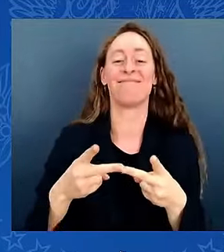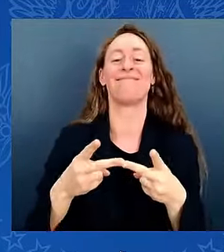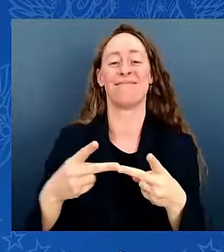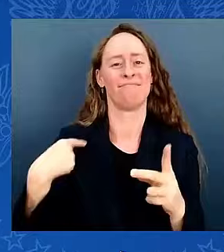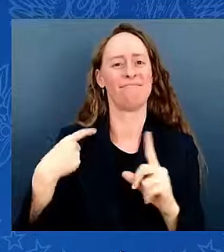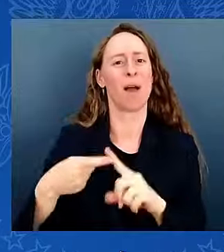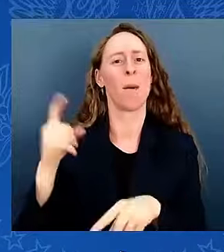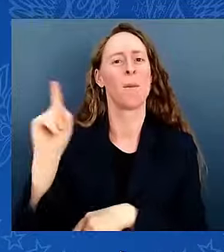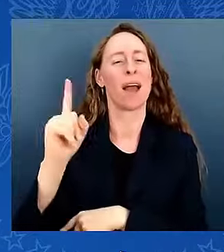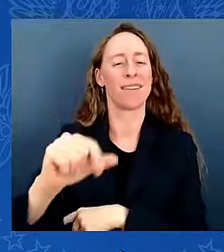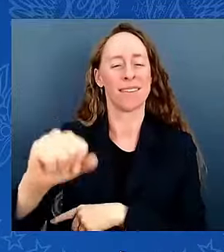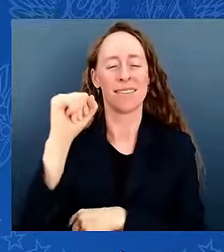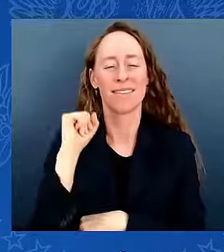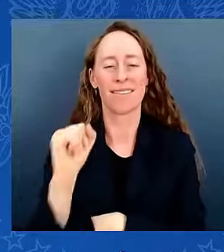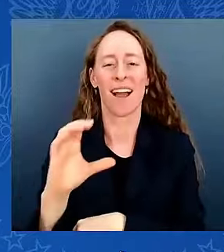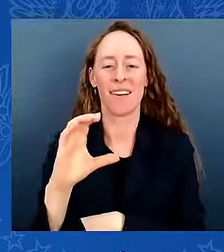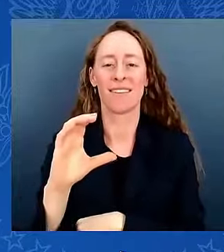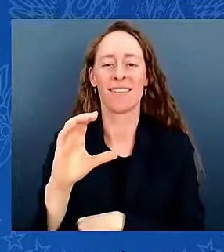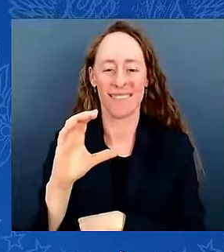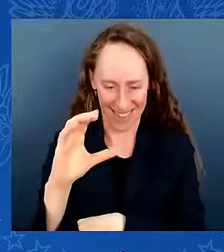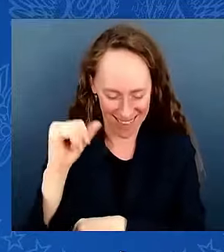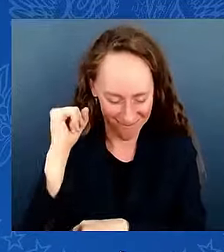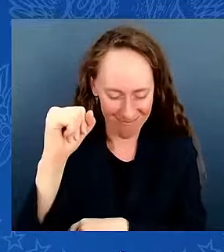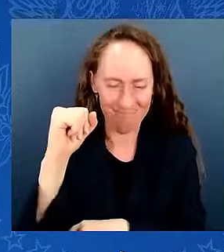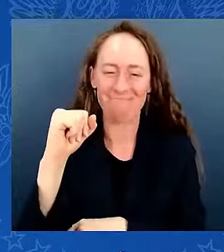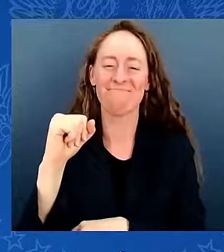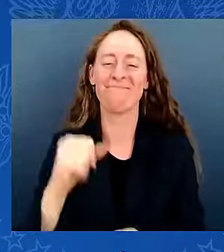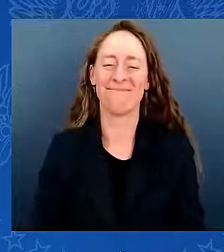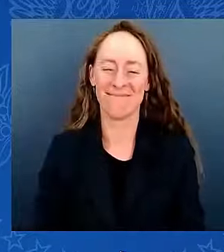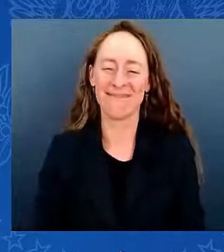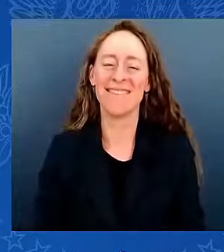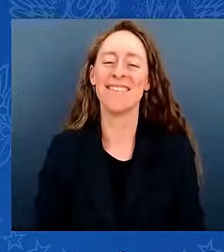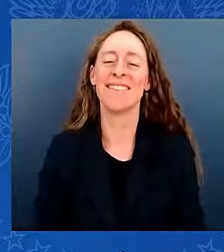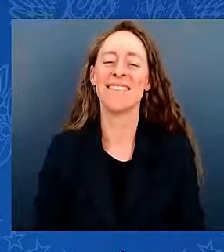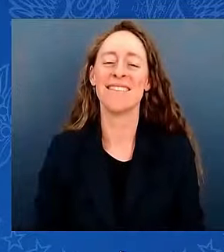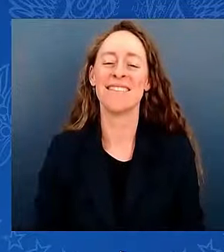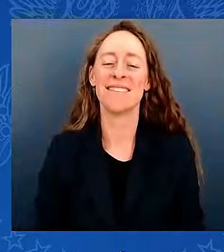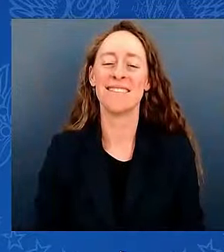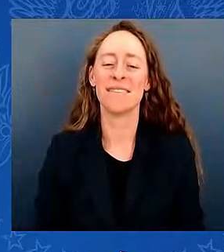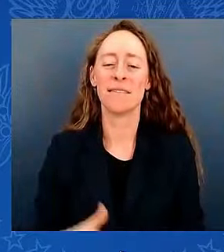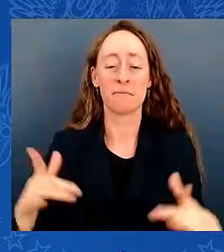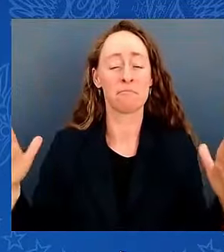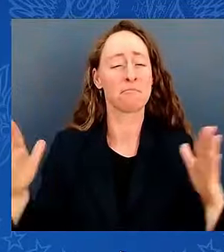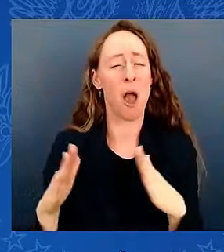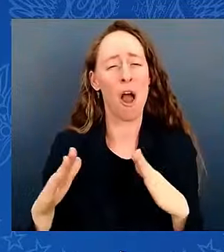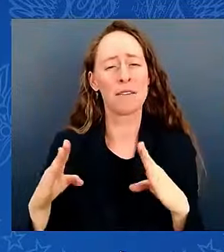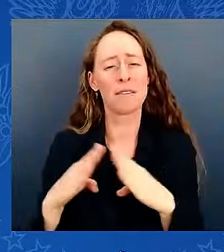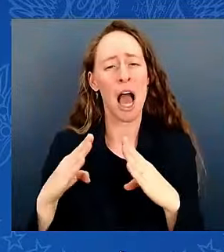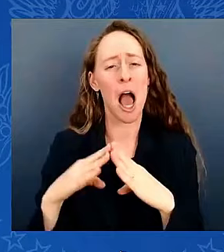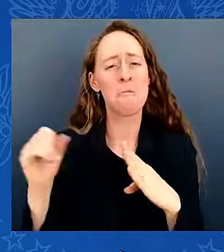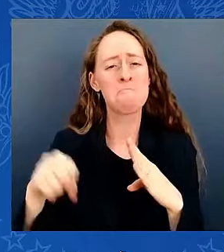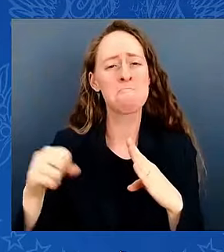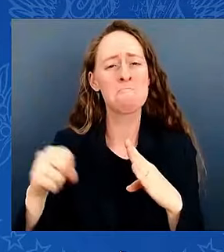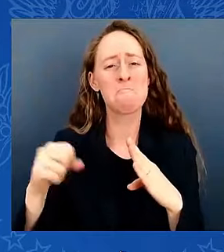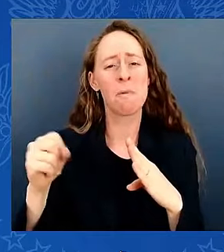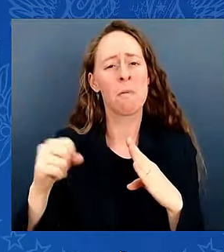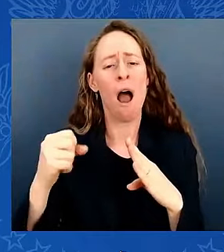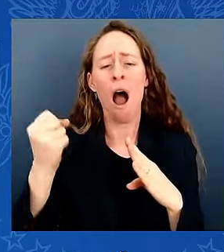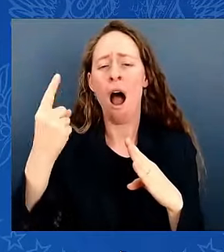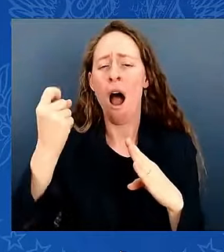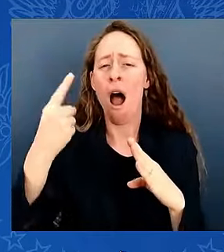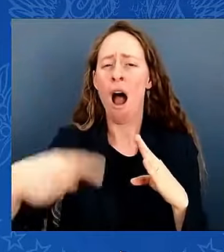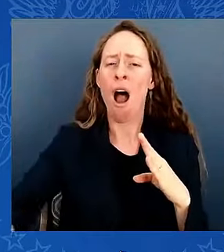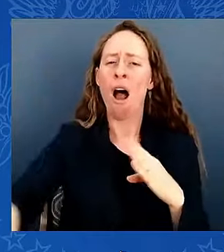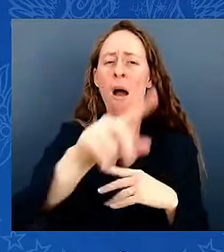Yeah. A small town filled with people with big hearts. My mom, who is here today, is one of those